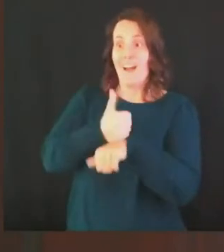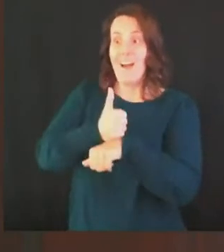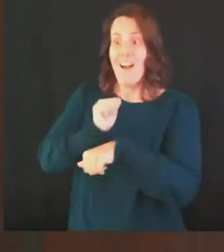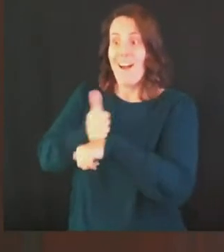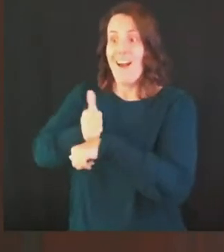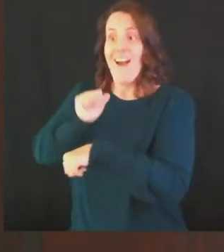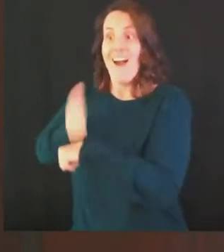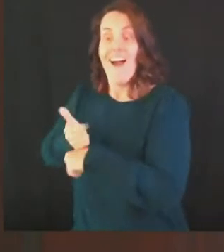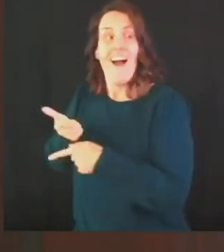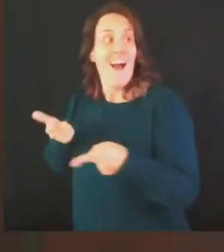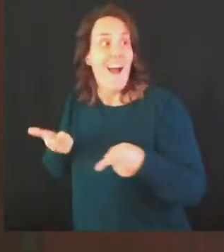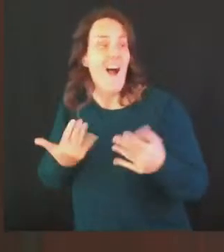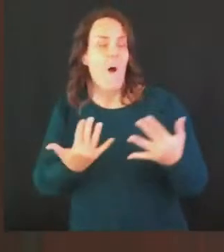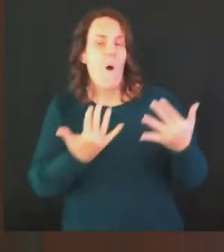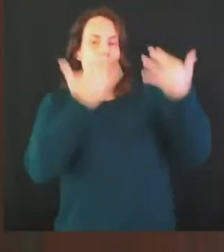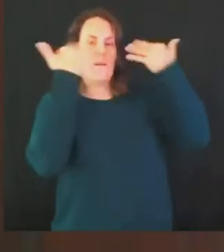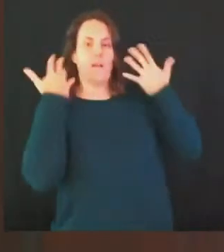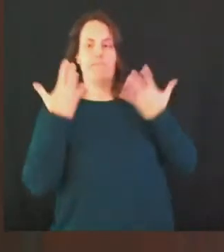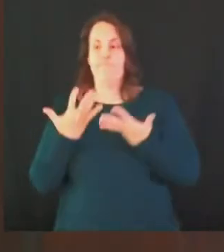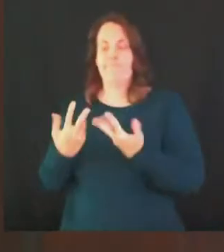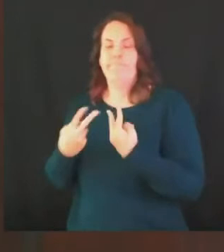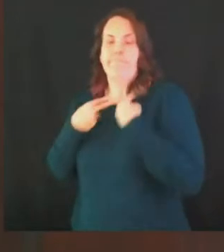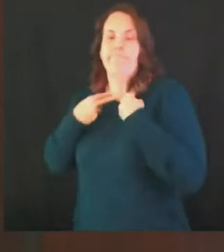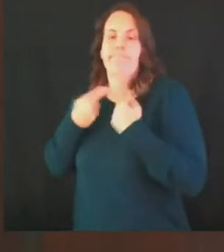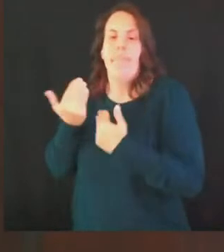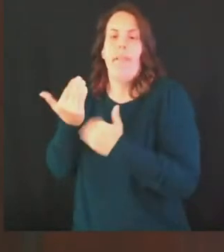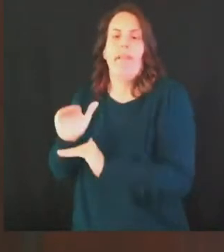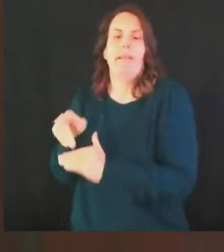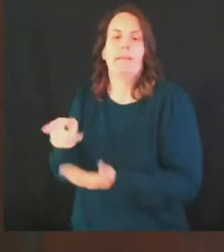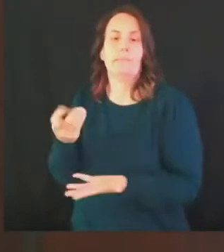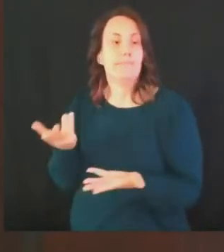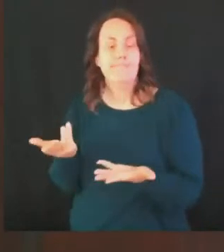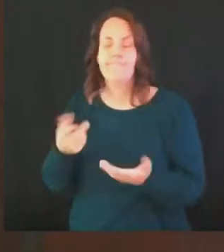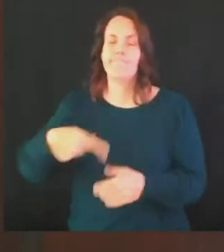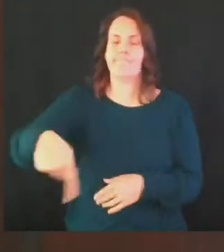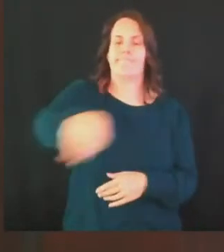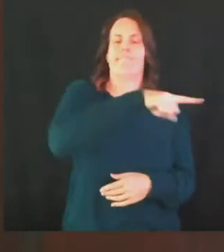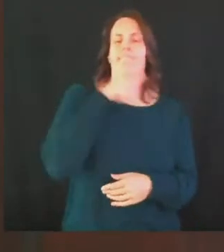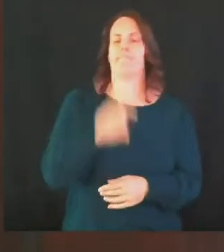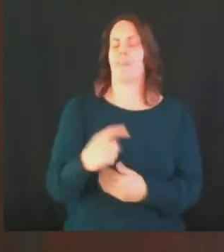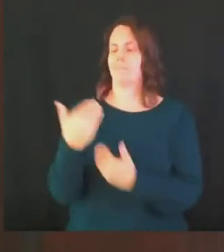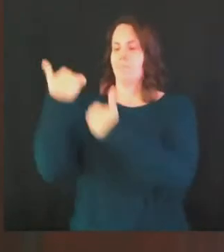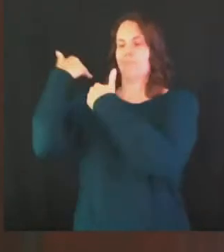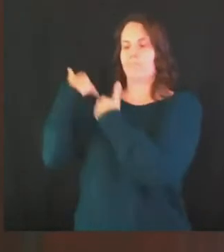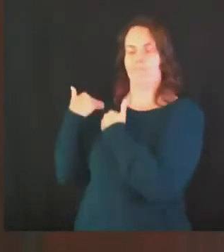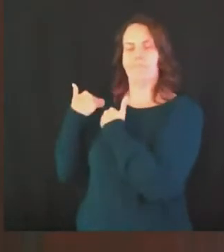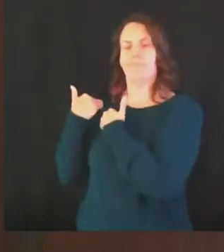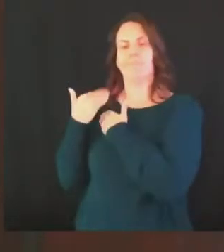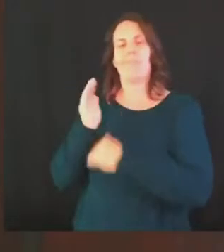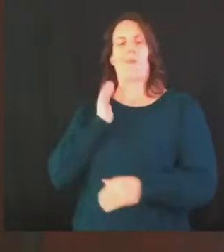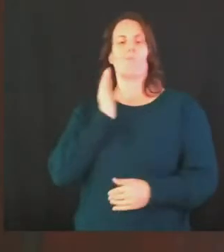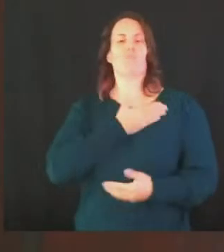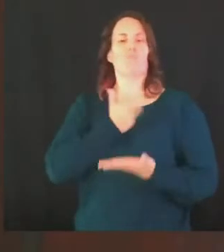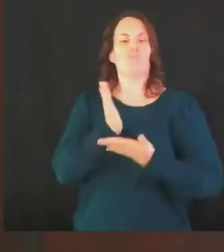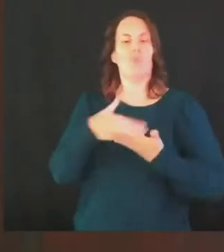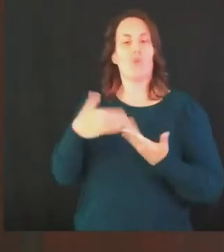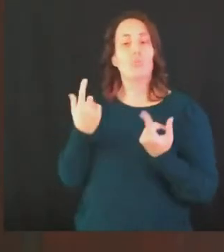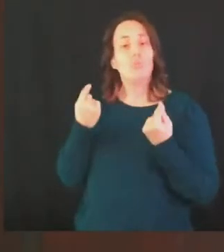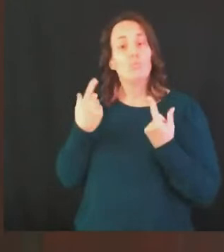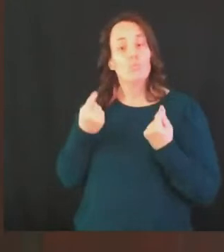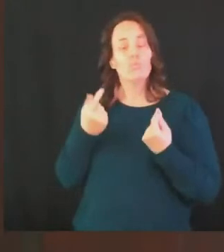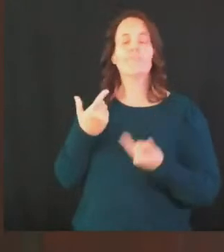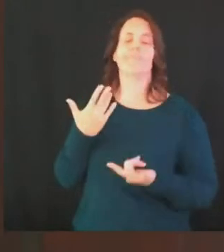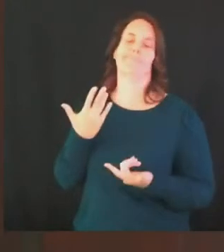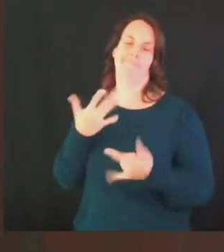take to not only get our state and economy back on track, but to save lives. Now, I know this is